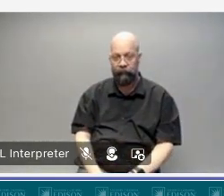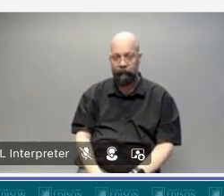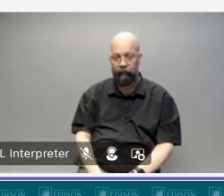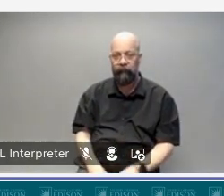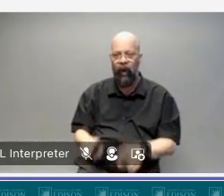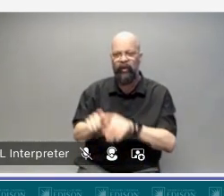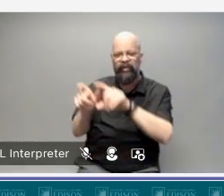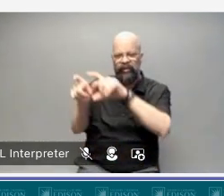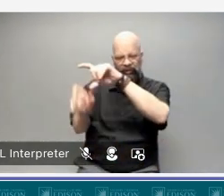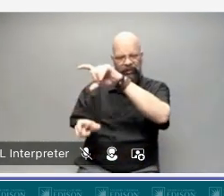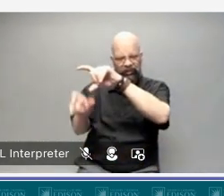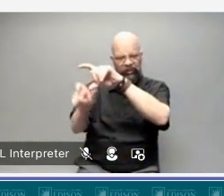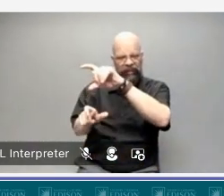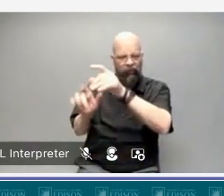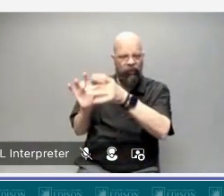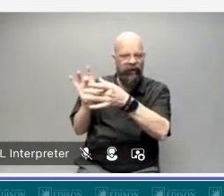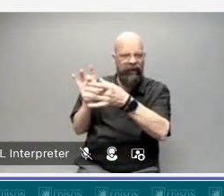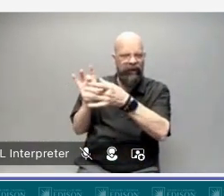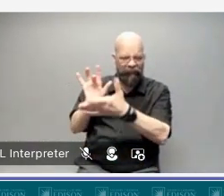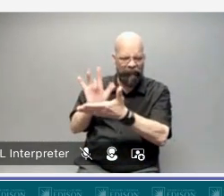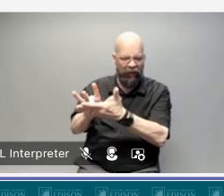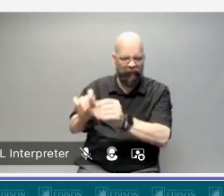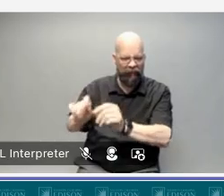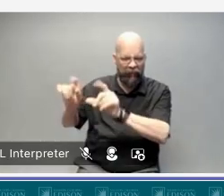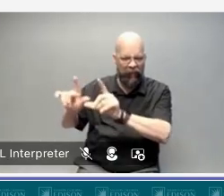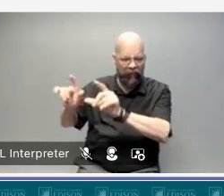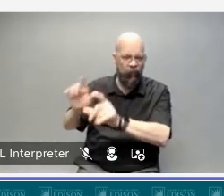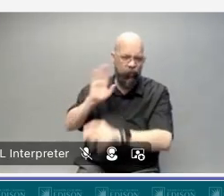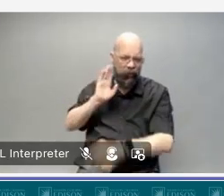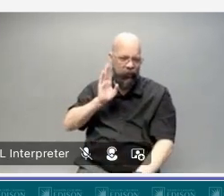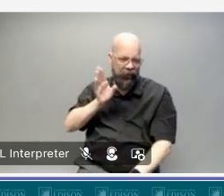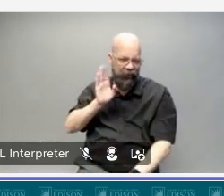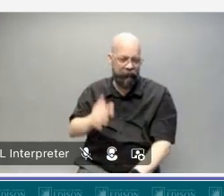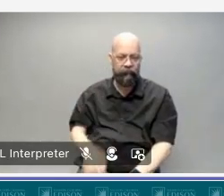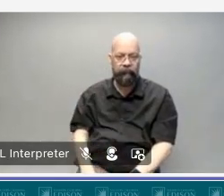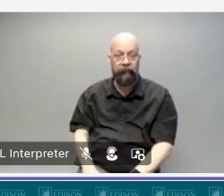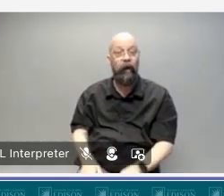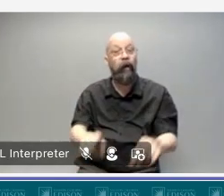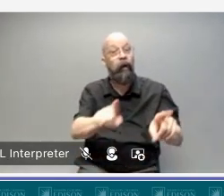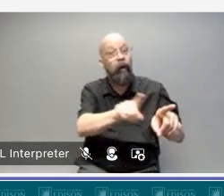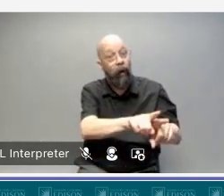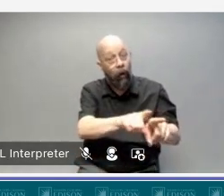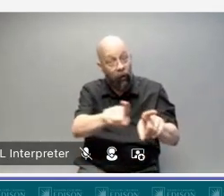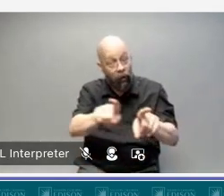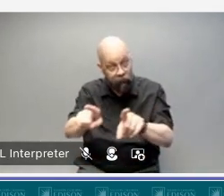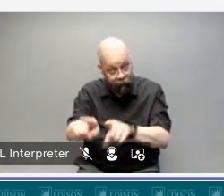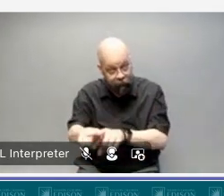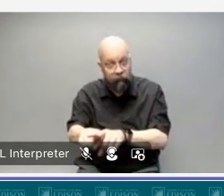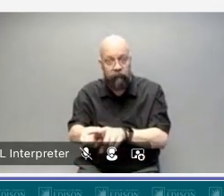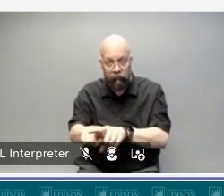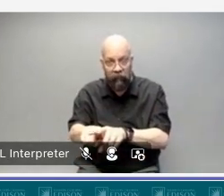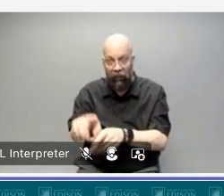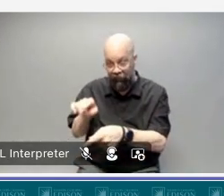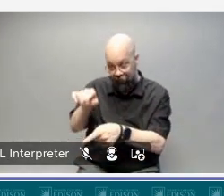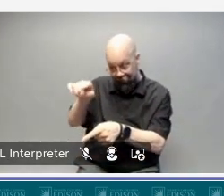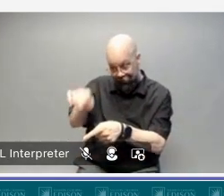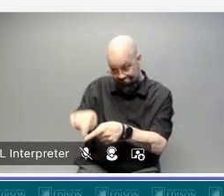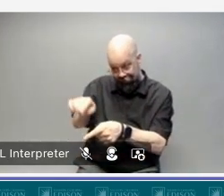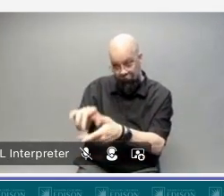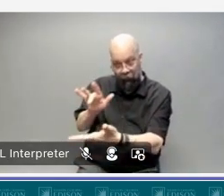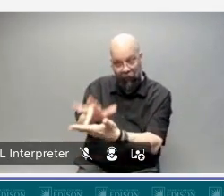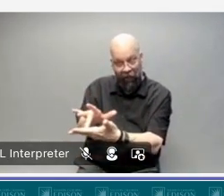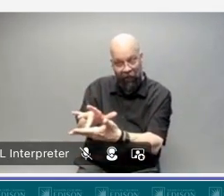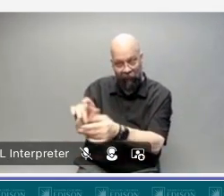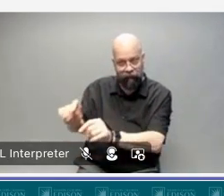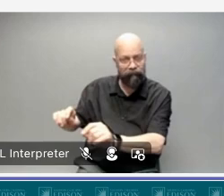adding some of those links in the chat if they haven't already. And we do encourage you to use the link to schedule your